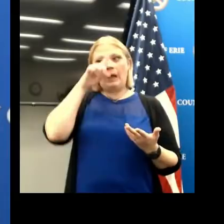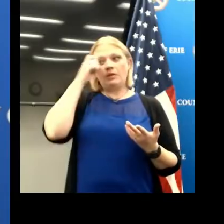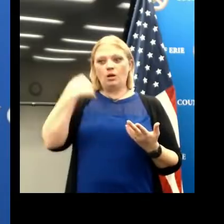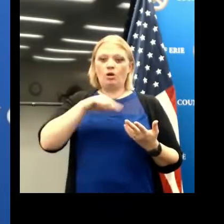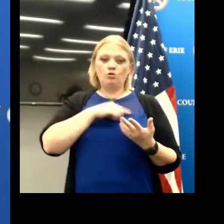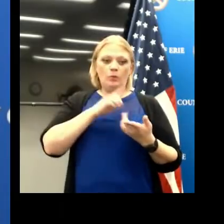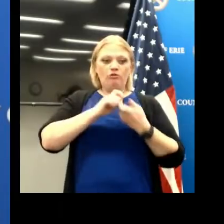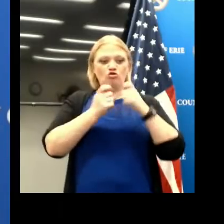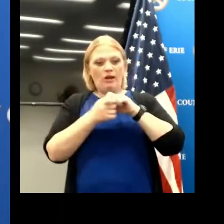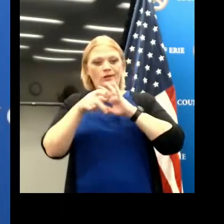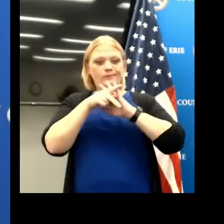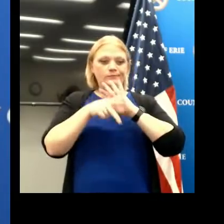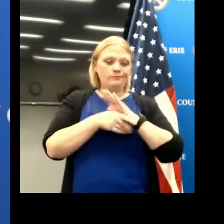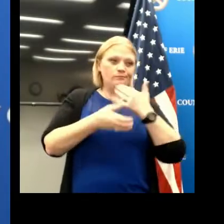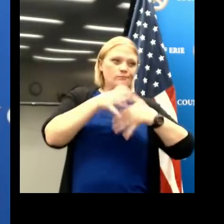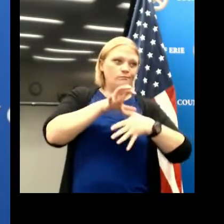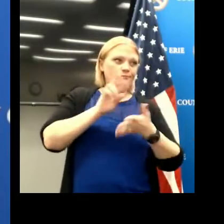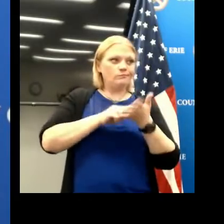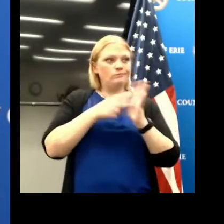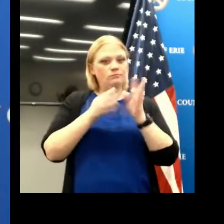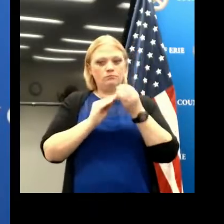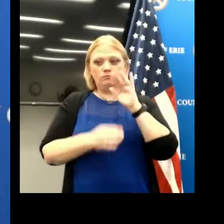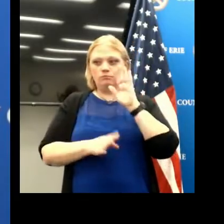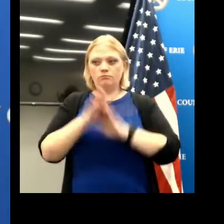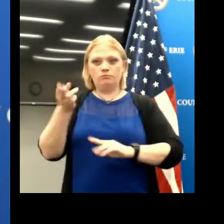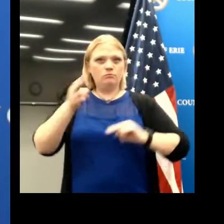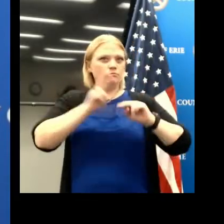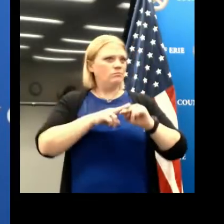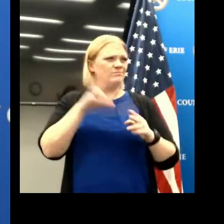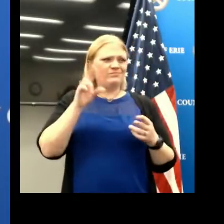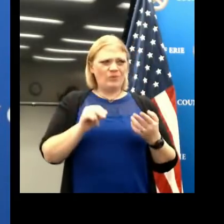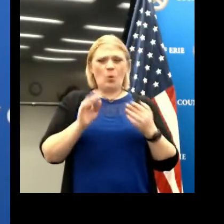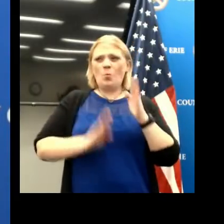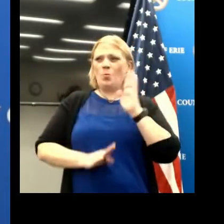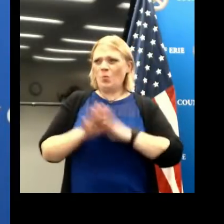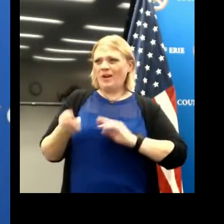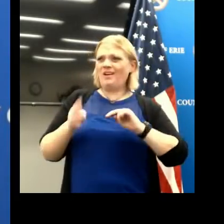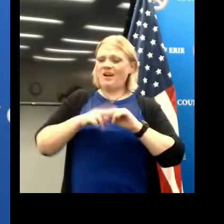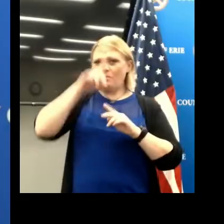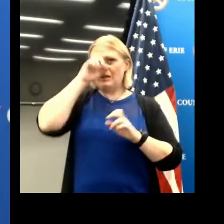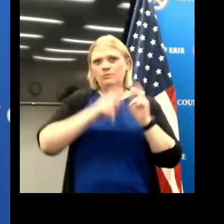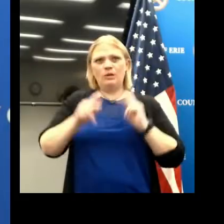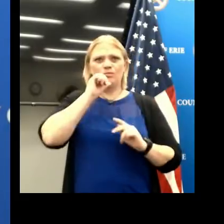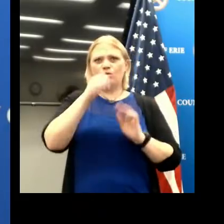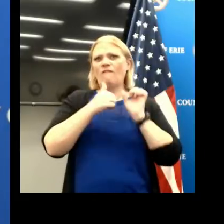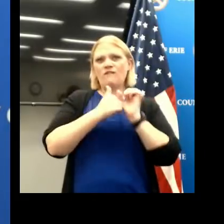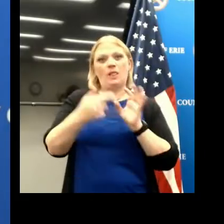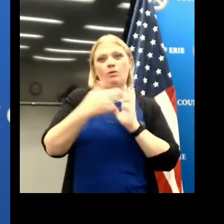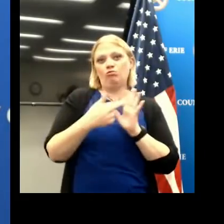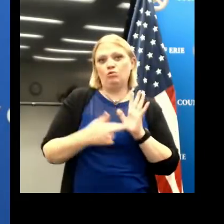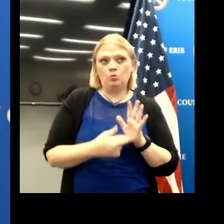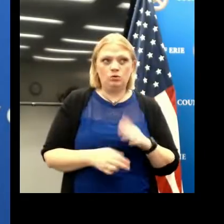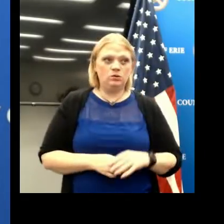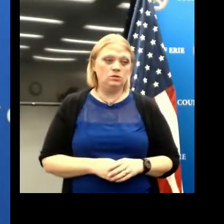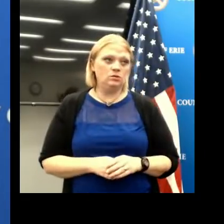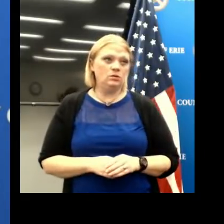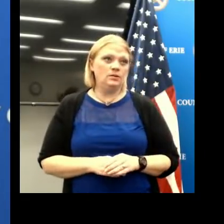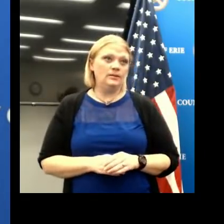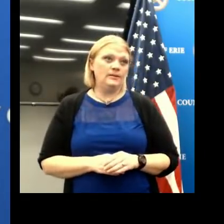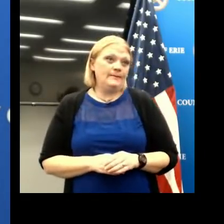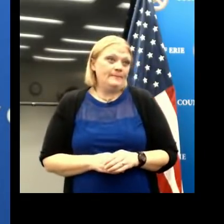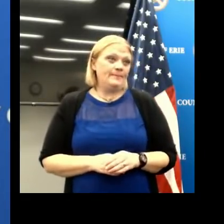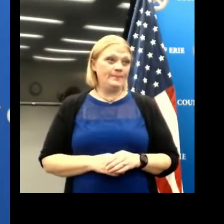changed the protocol did those numbers go up. They went up because people are not following the rules. They are